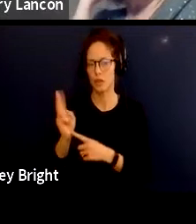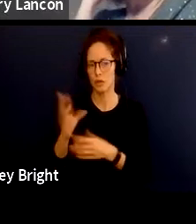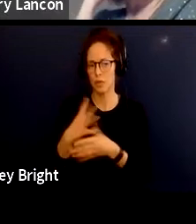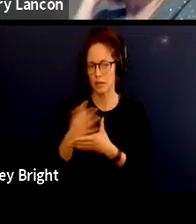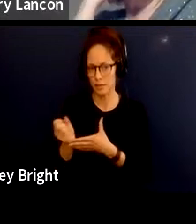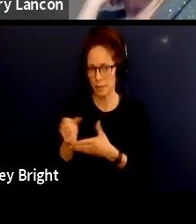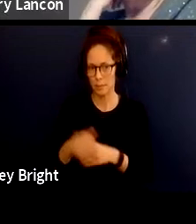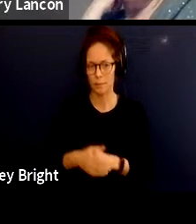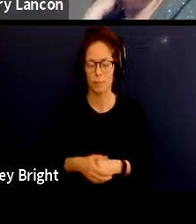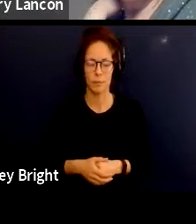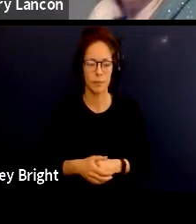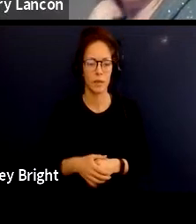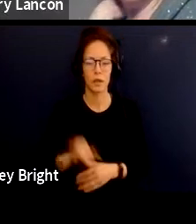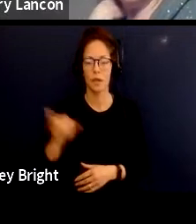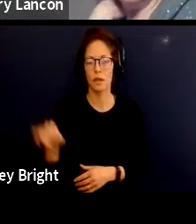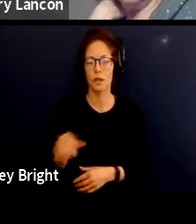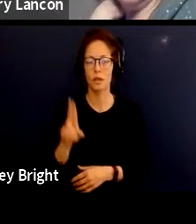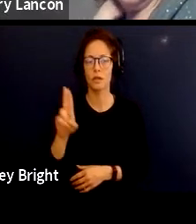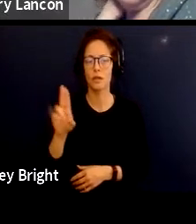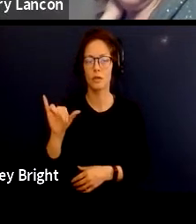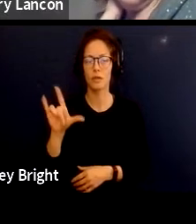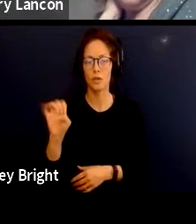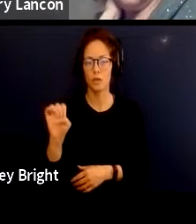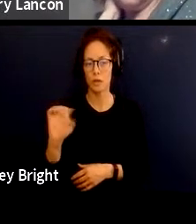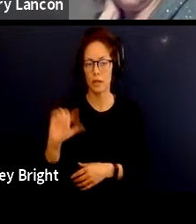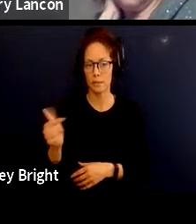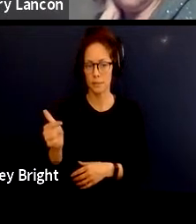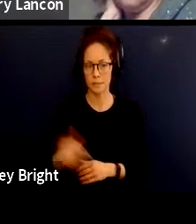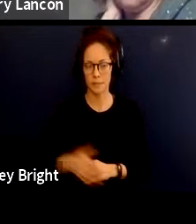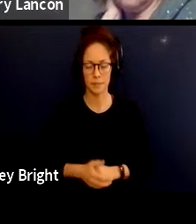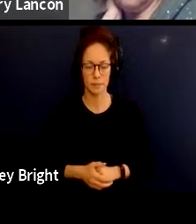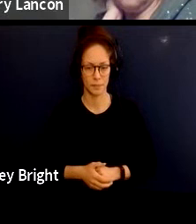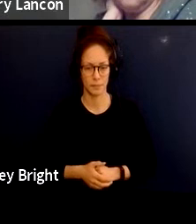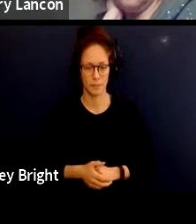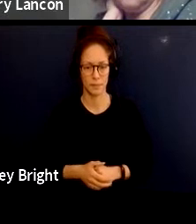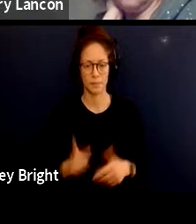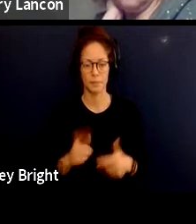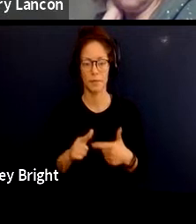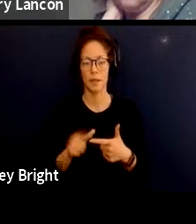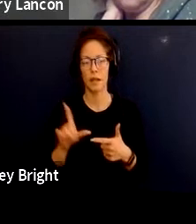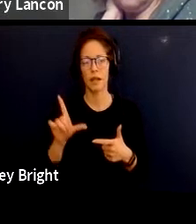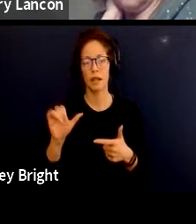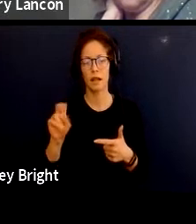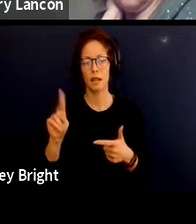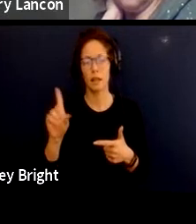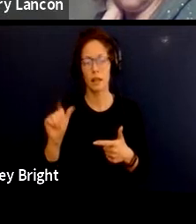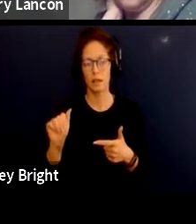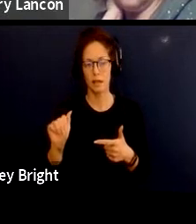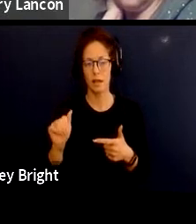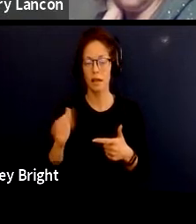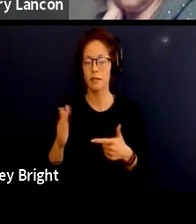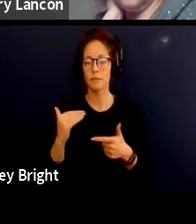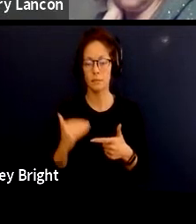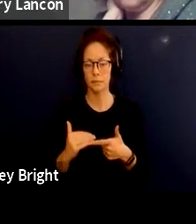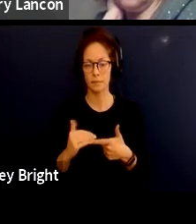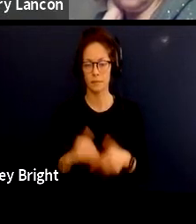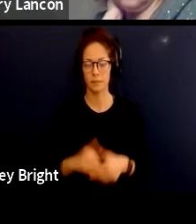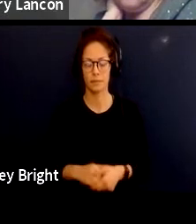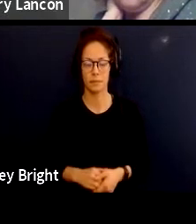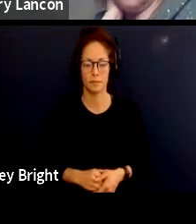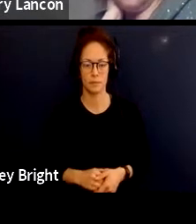Julie, you are next. Linda Clavino, you'll be after Julie.